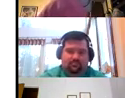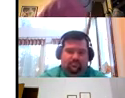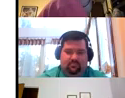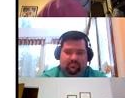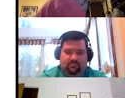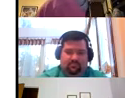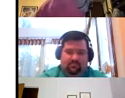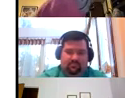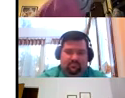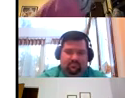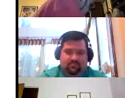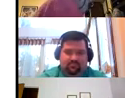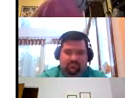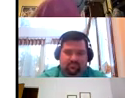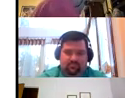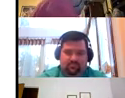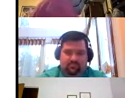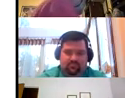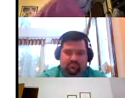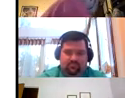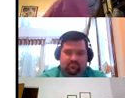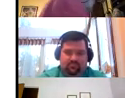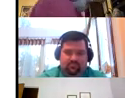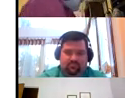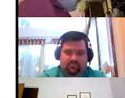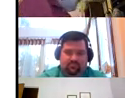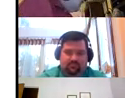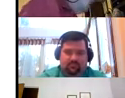the liberator, Jesus, to come, right? And